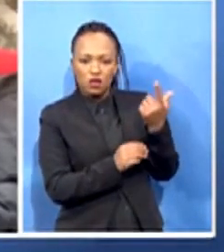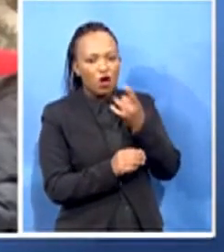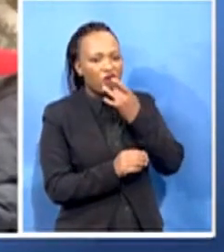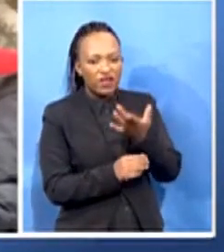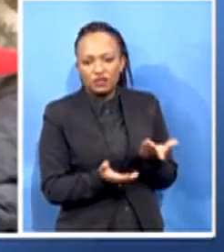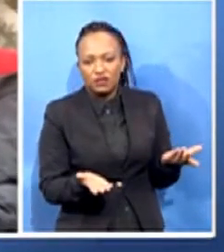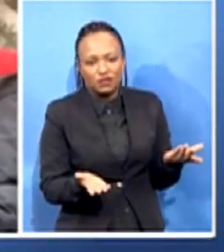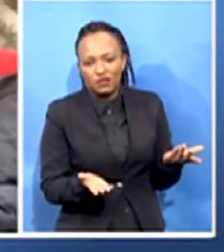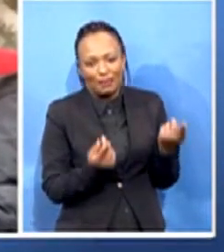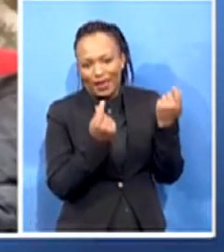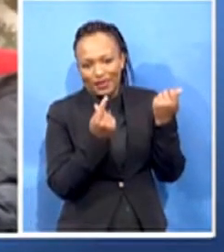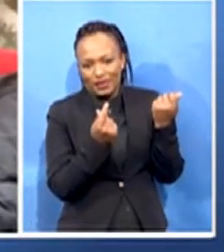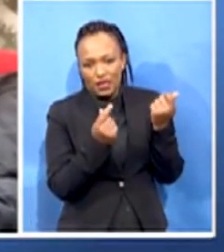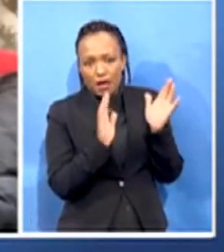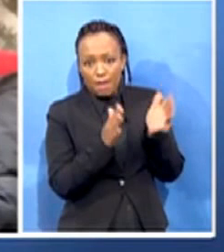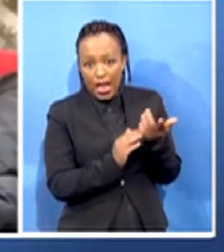hikes?